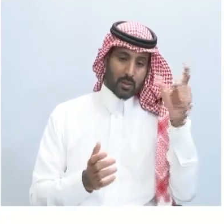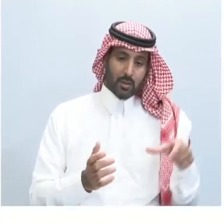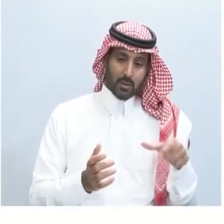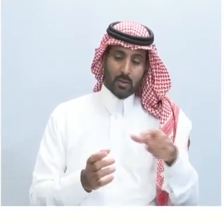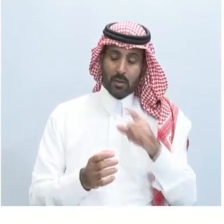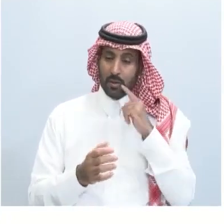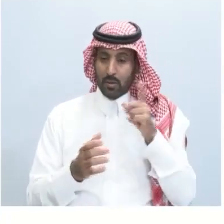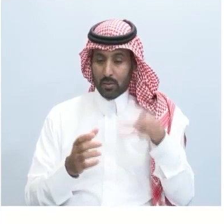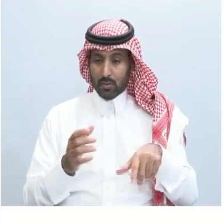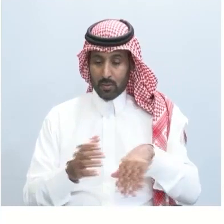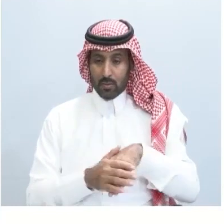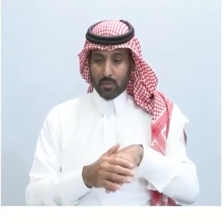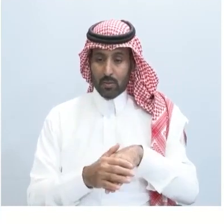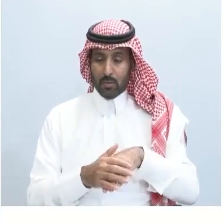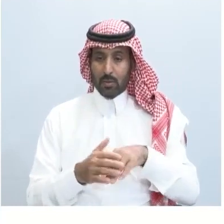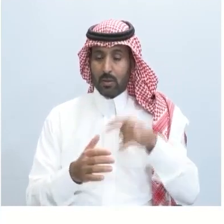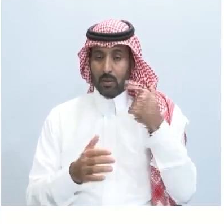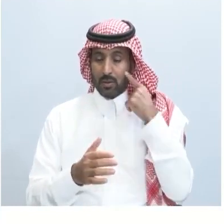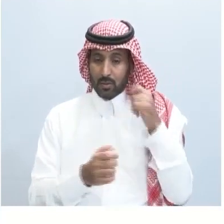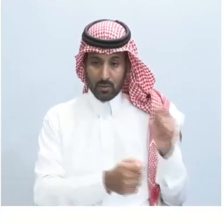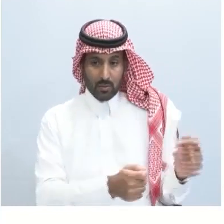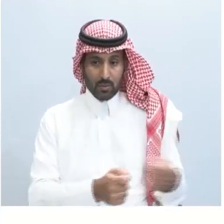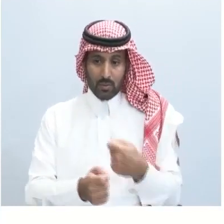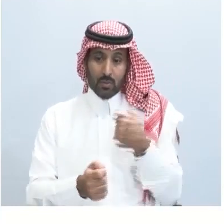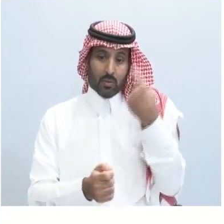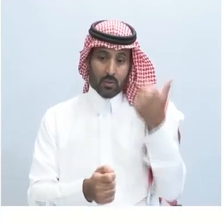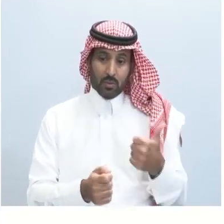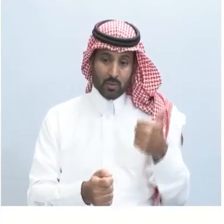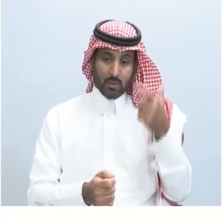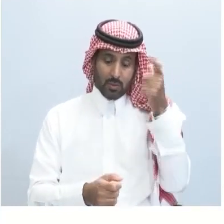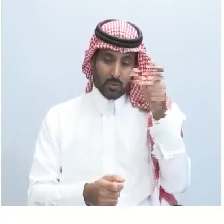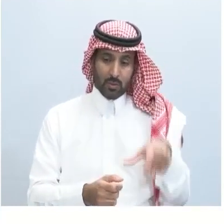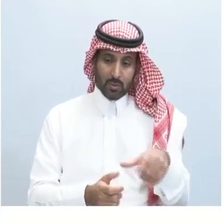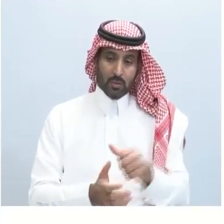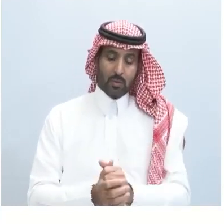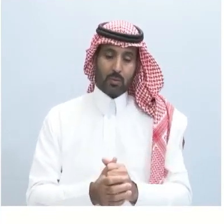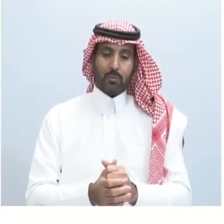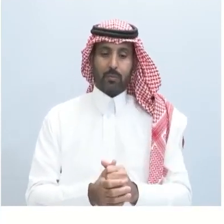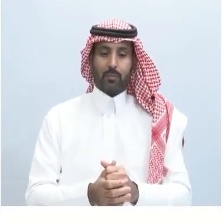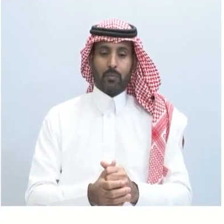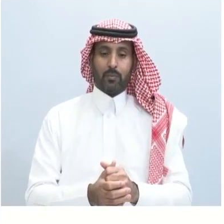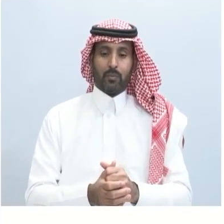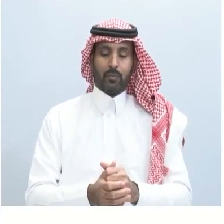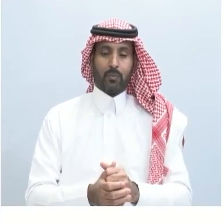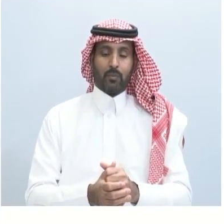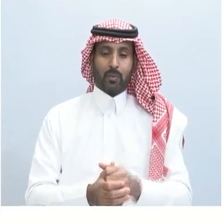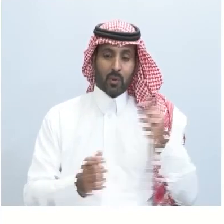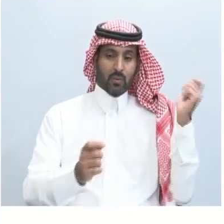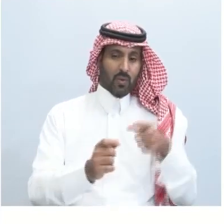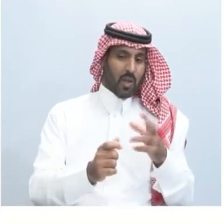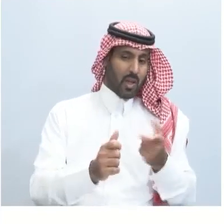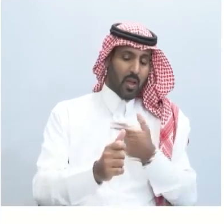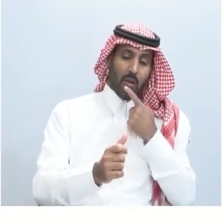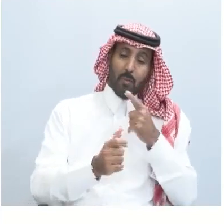6 players. What kind of players are they? 3 forwards, 2 defensemen, and a goaltender. What is the objective of the